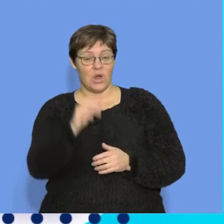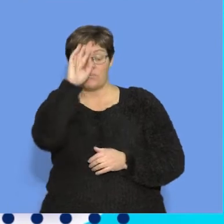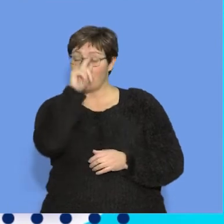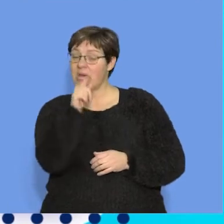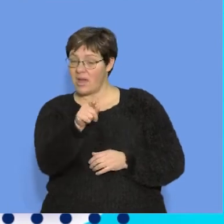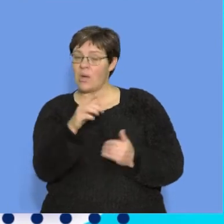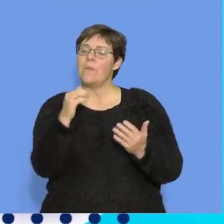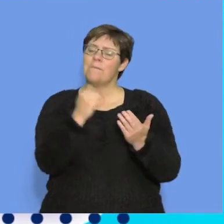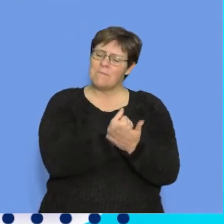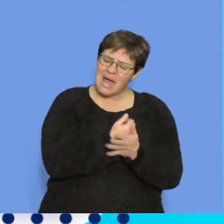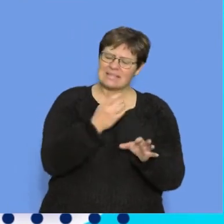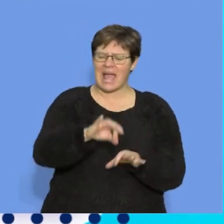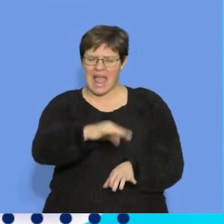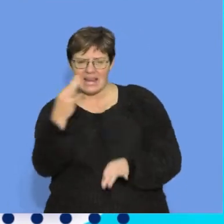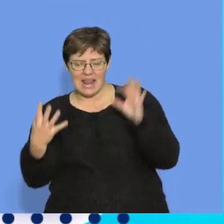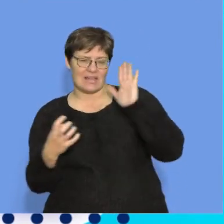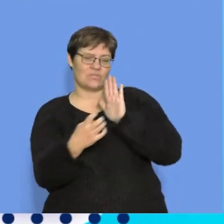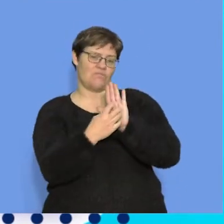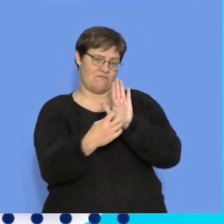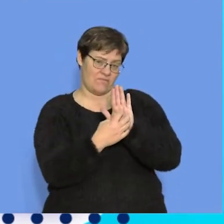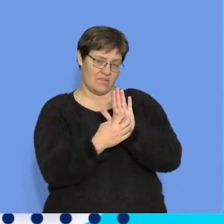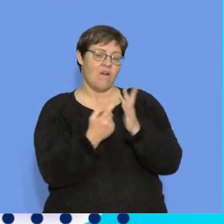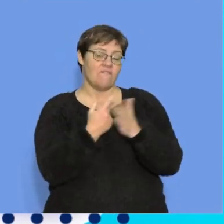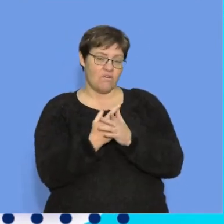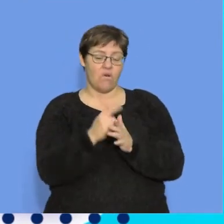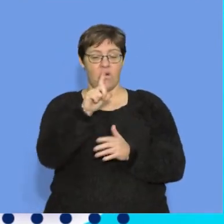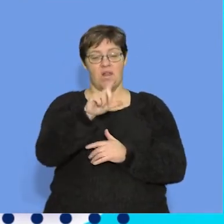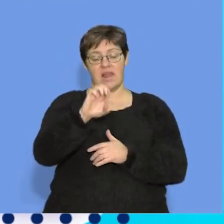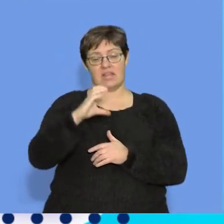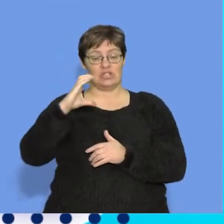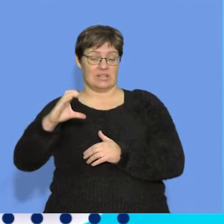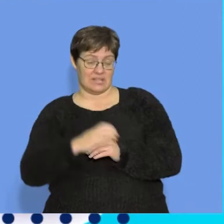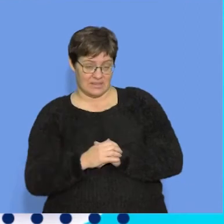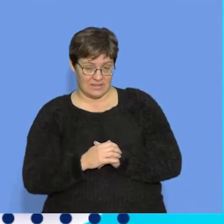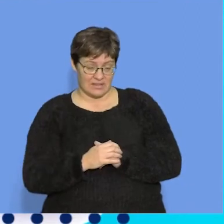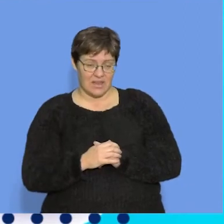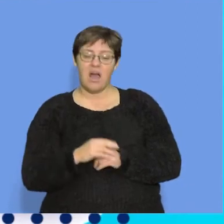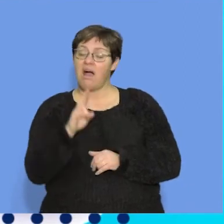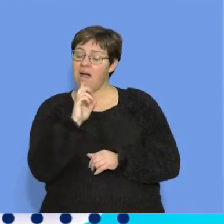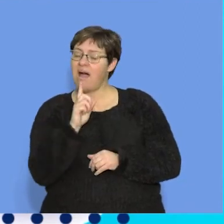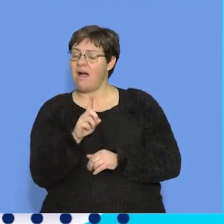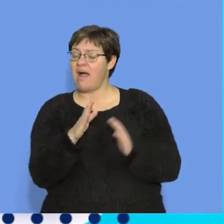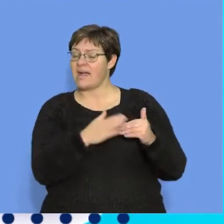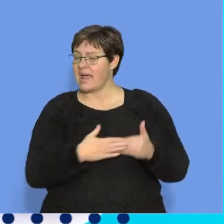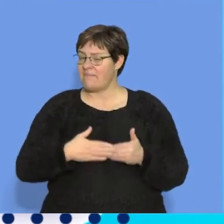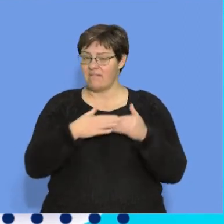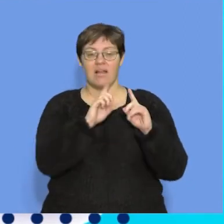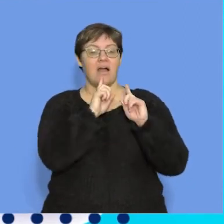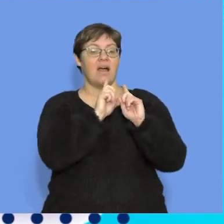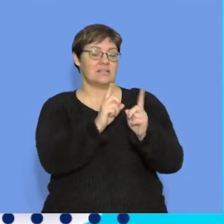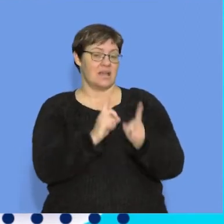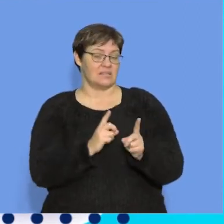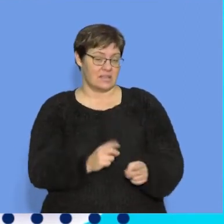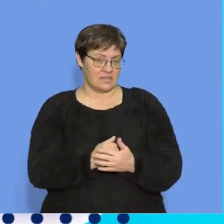you've got to be able to analyze these graphs in terms of Le Chatelier, and be very careful about answering these